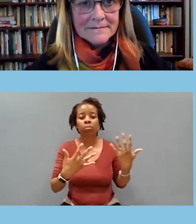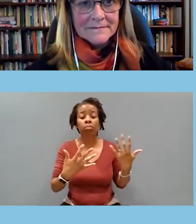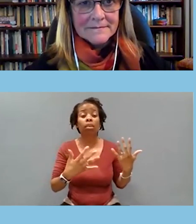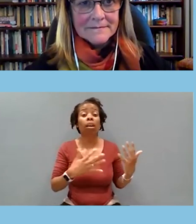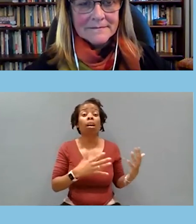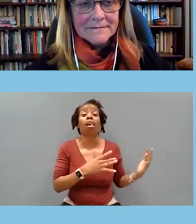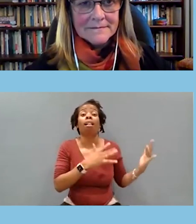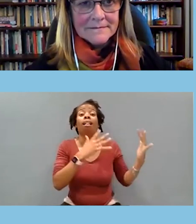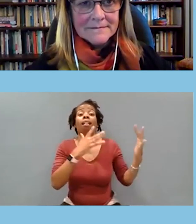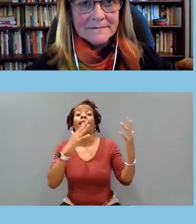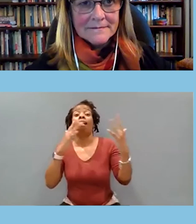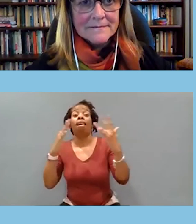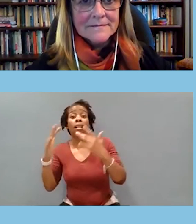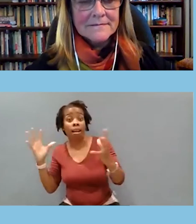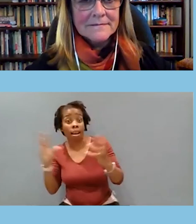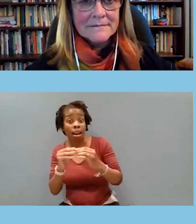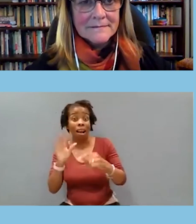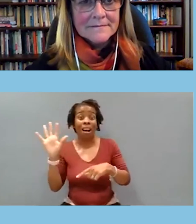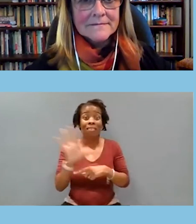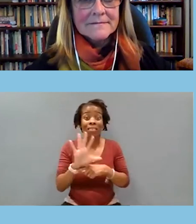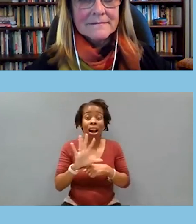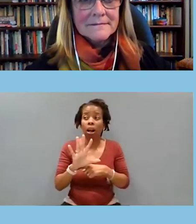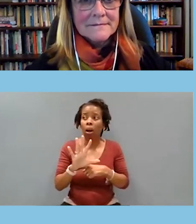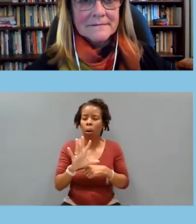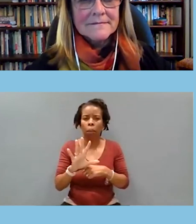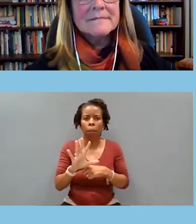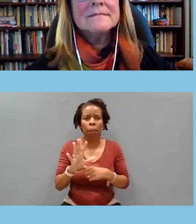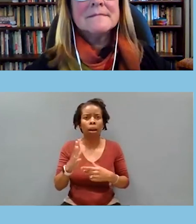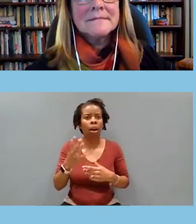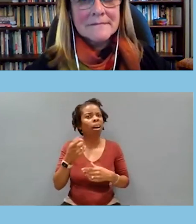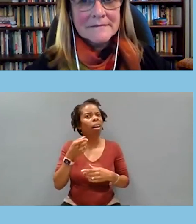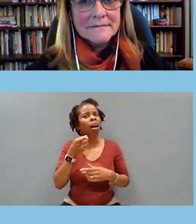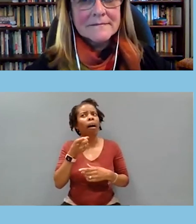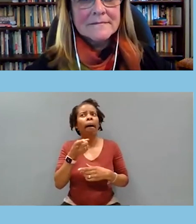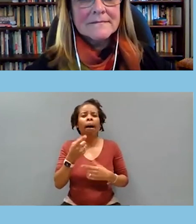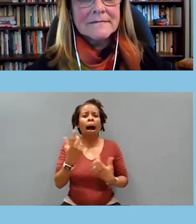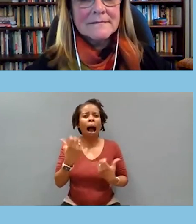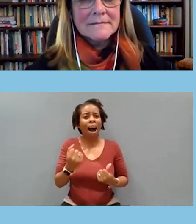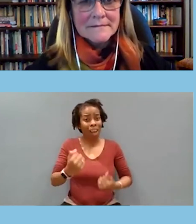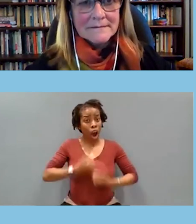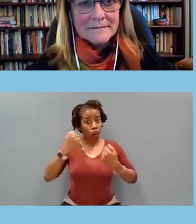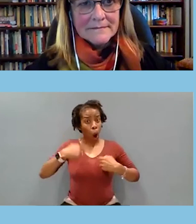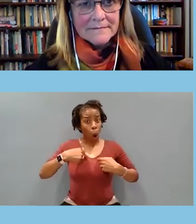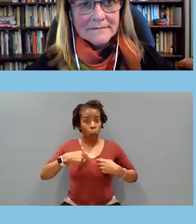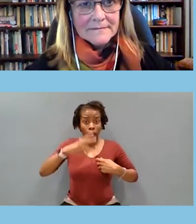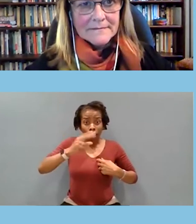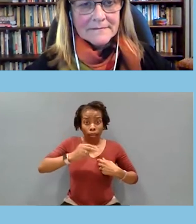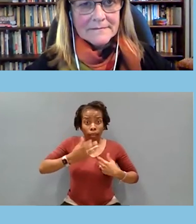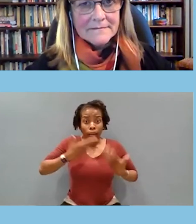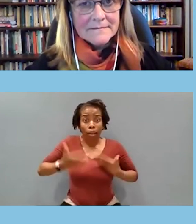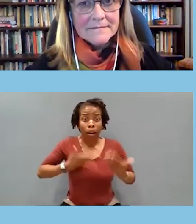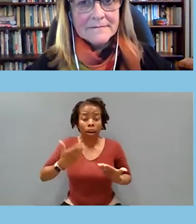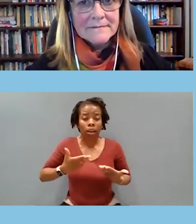was this close alignment with our own speech as well, like this tendency I want